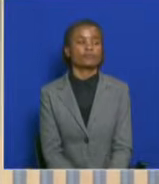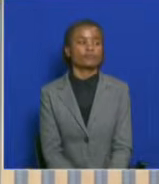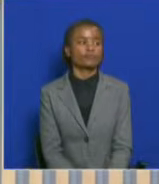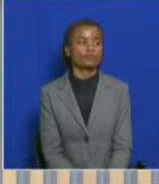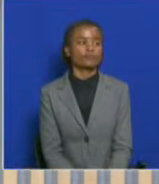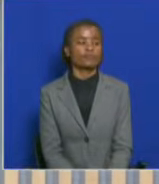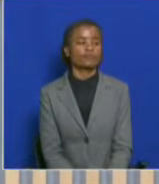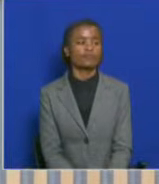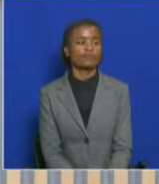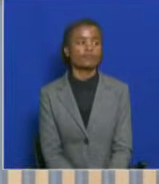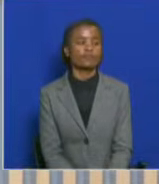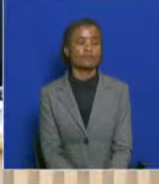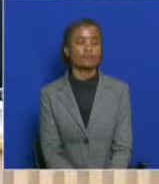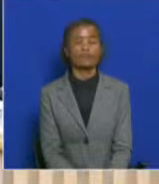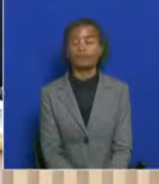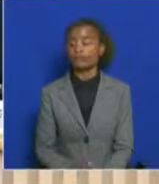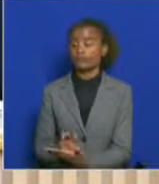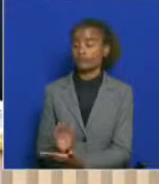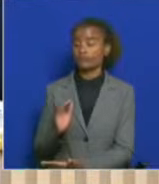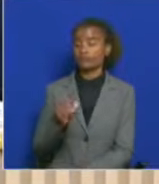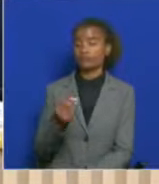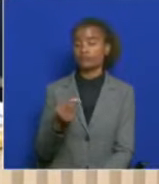Yes, Ms. Hassim.